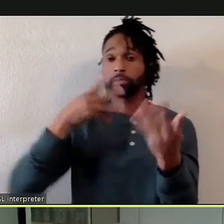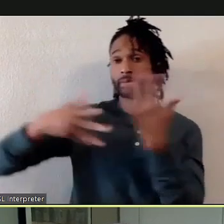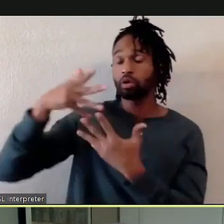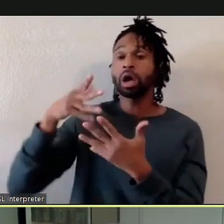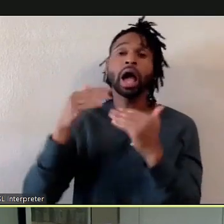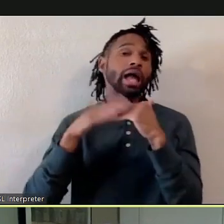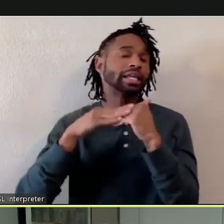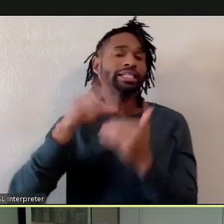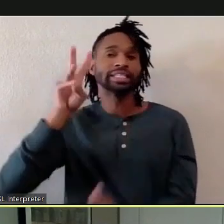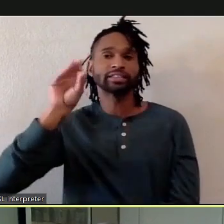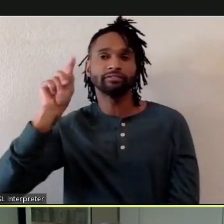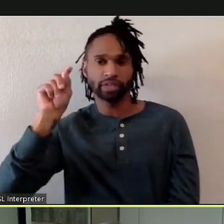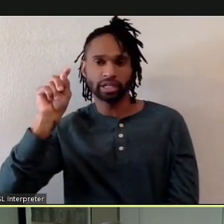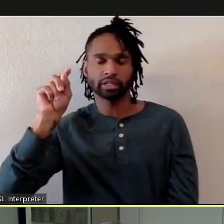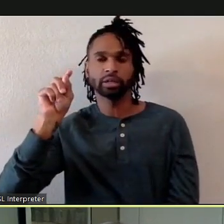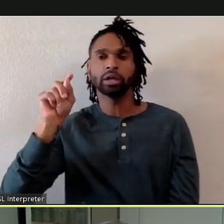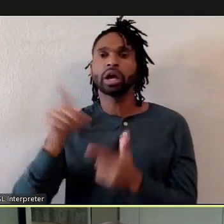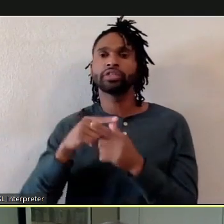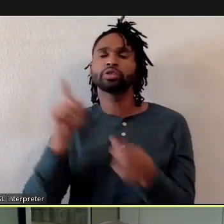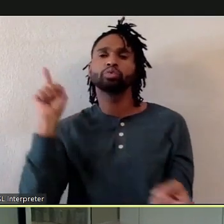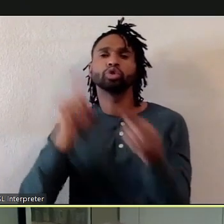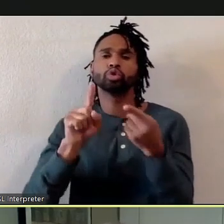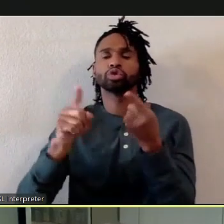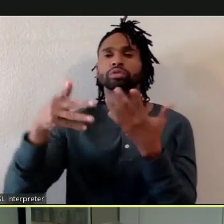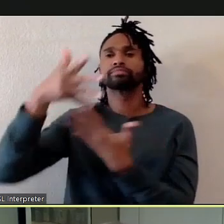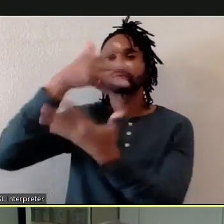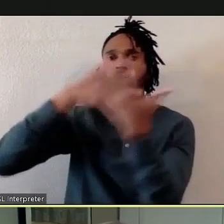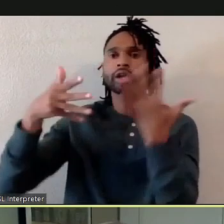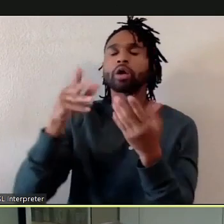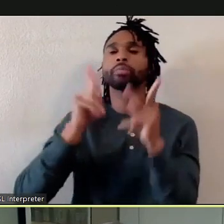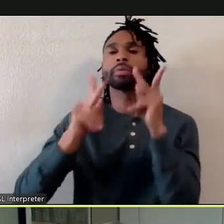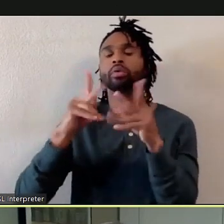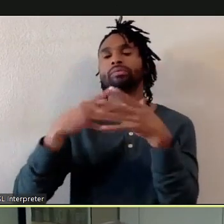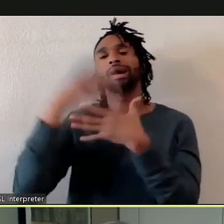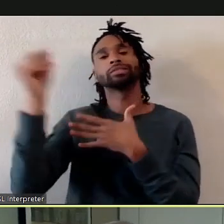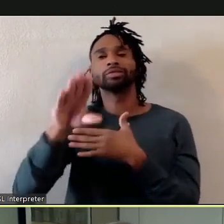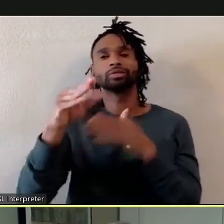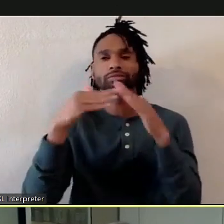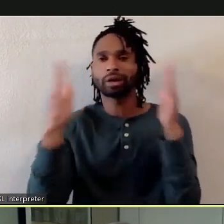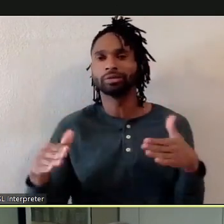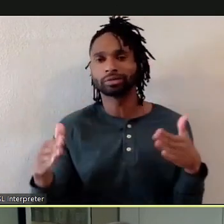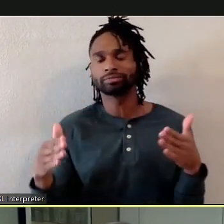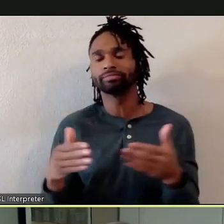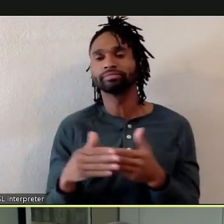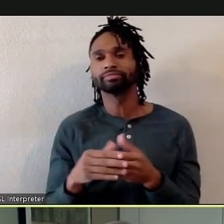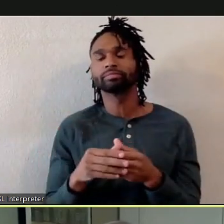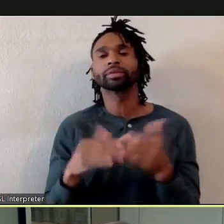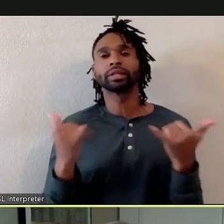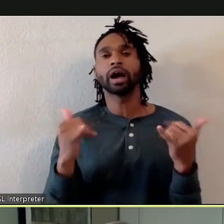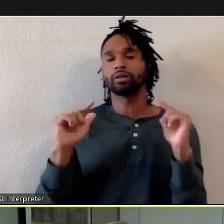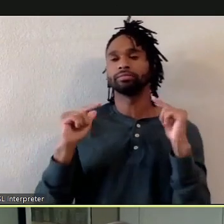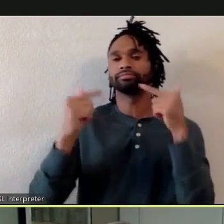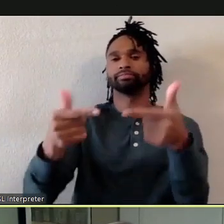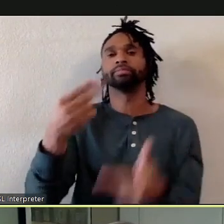all times, and reducing the contact you have with people outside of your household. With that, I will hand it back to Heidi.